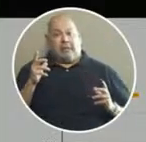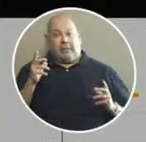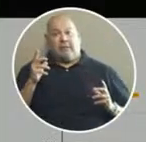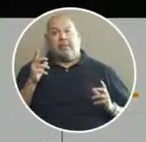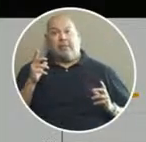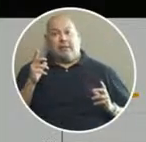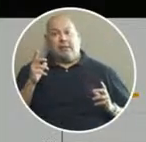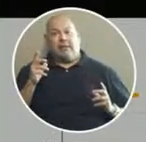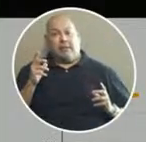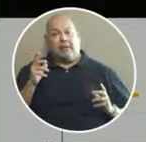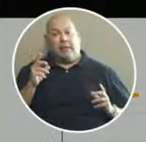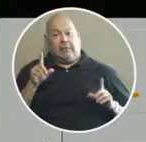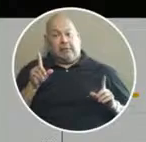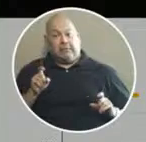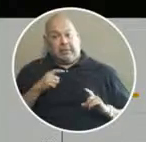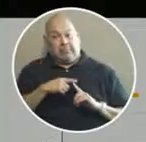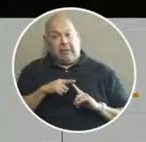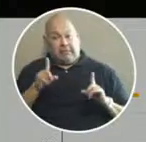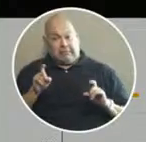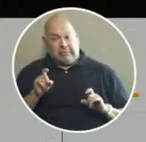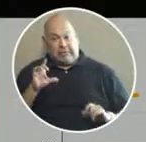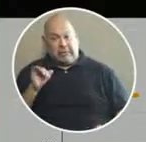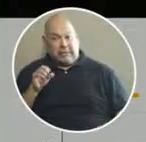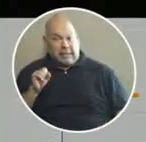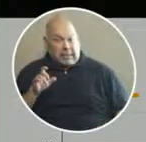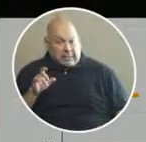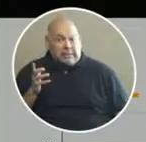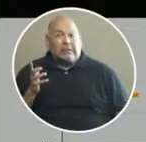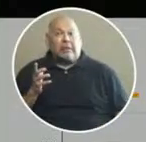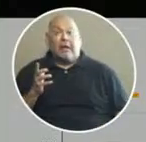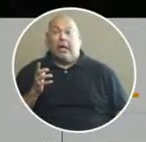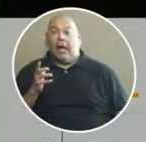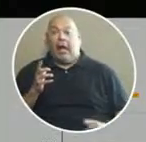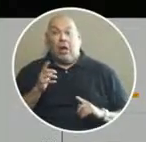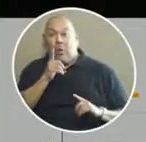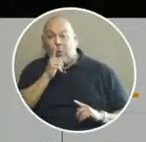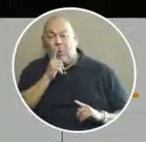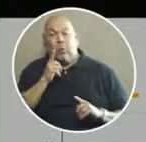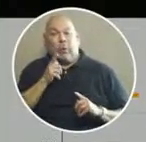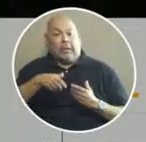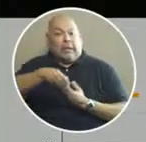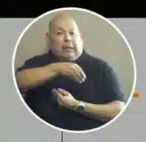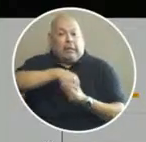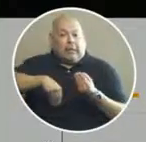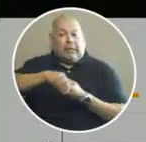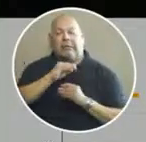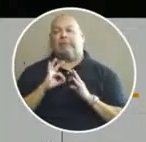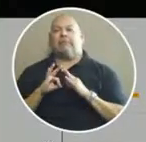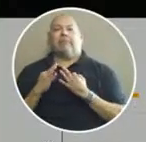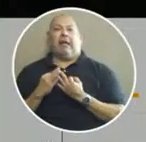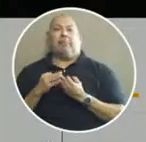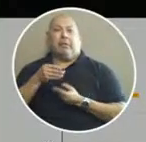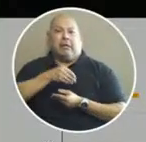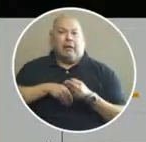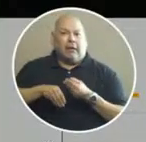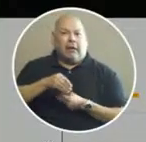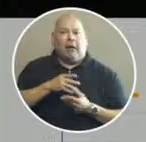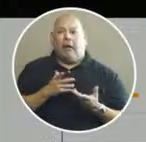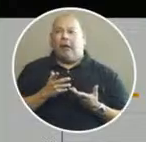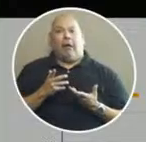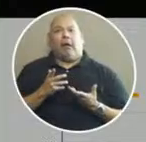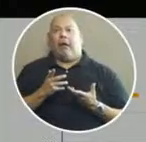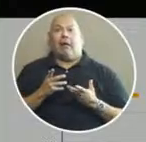the positive cases that we have seen is between family members that also go visit each other.